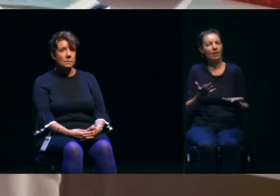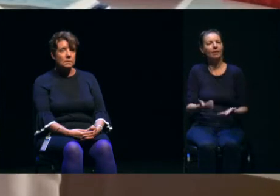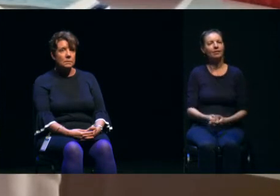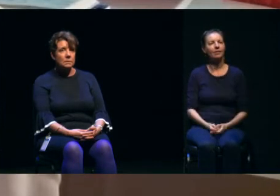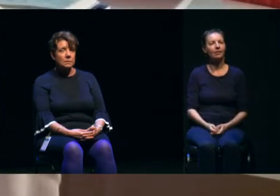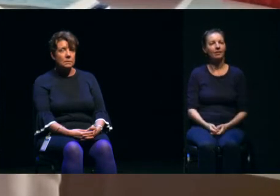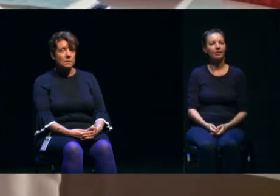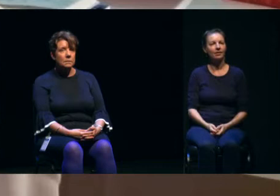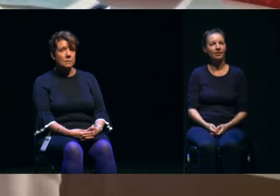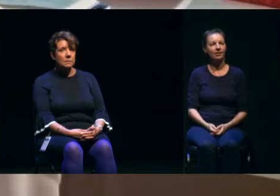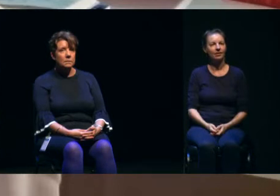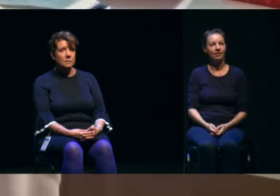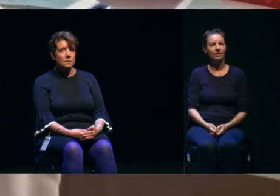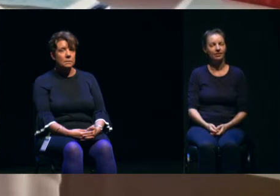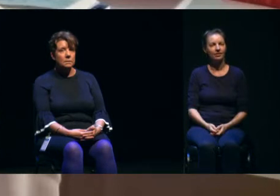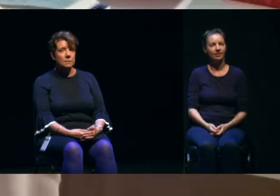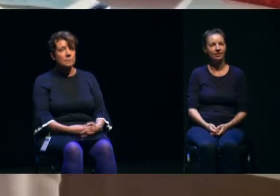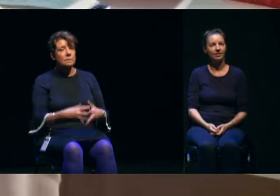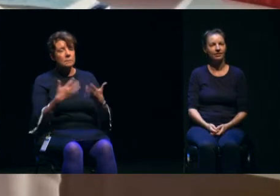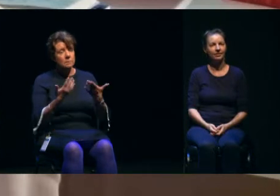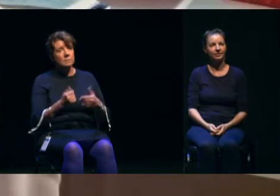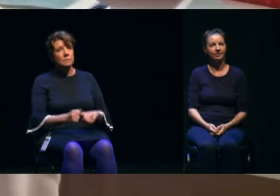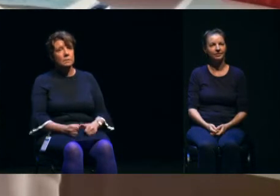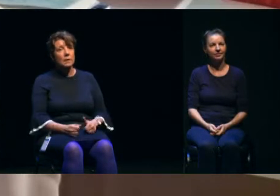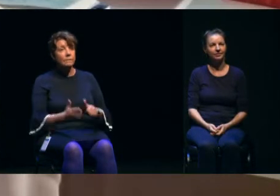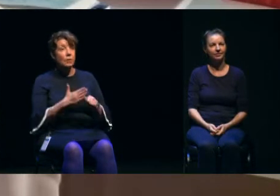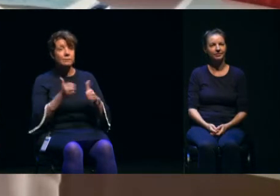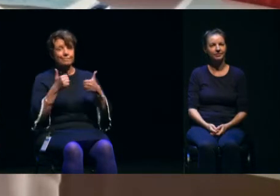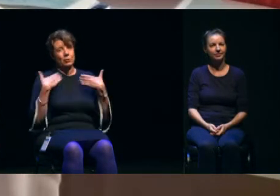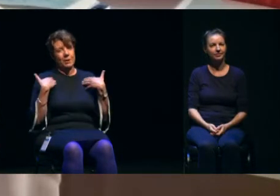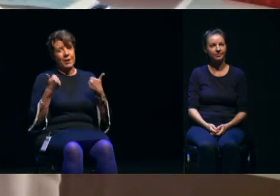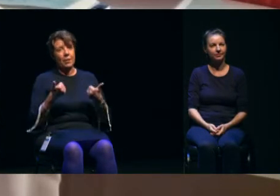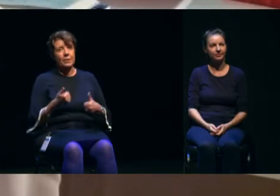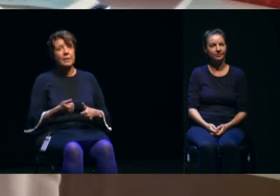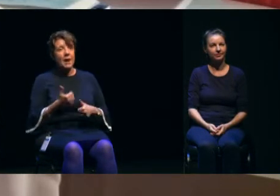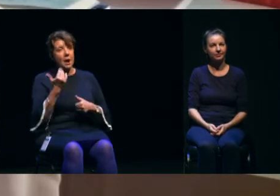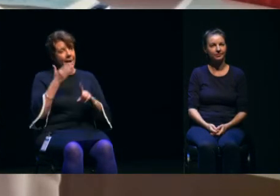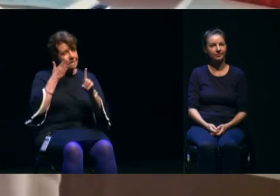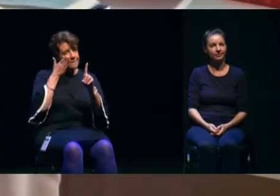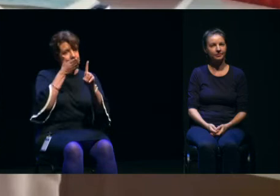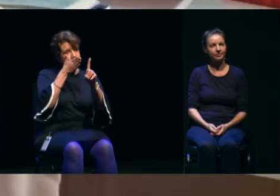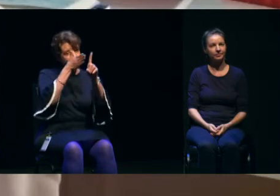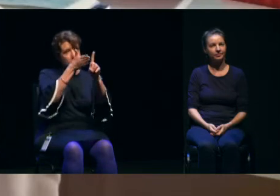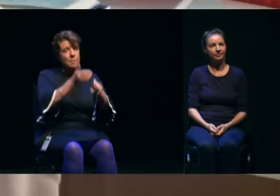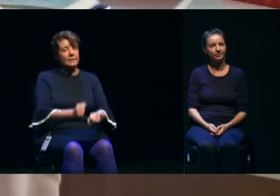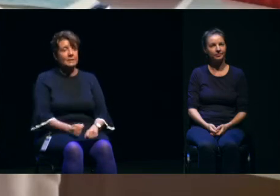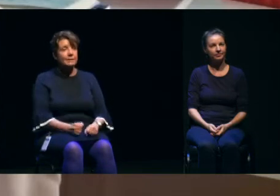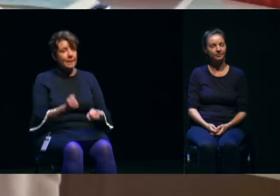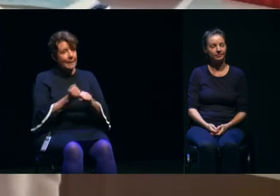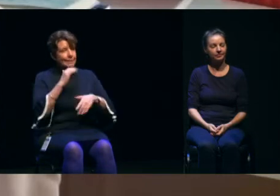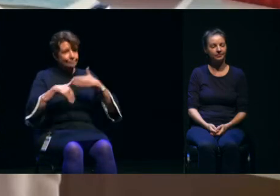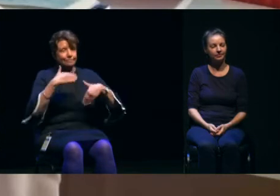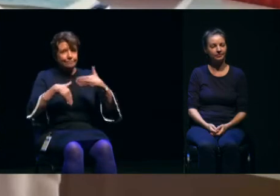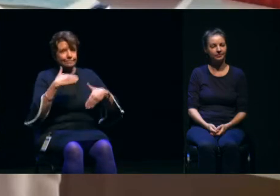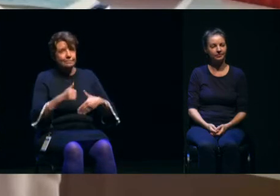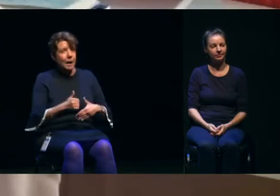I think, well, first, I have very good health and I have a purpose that keeps me going. I'm